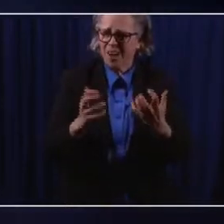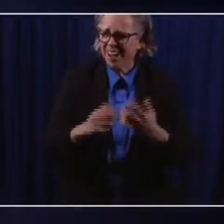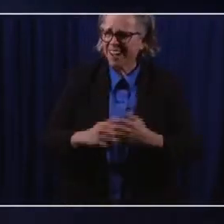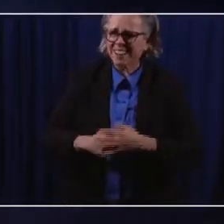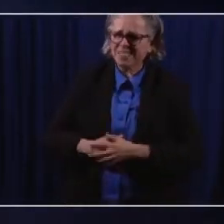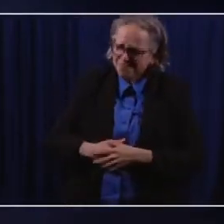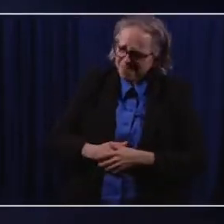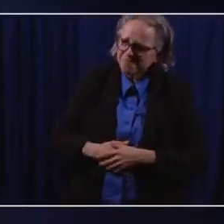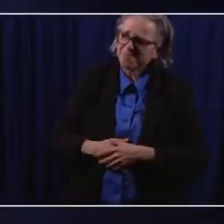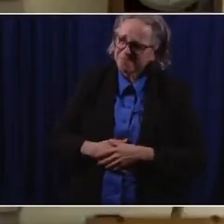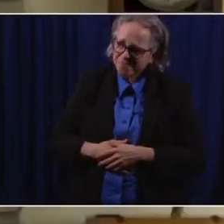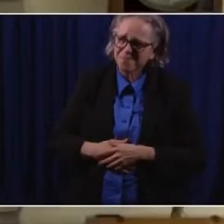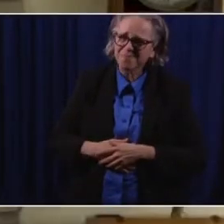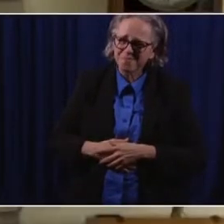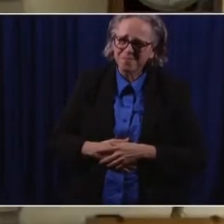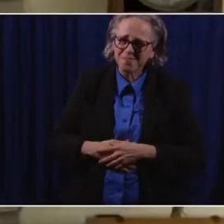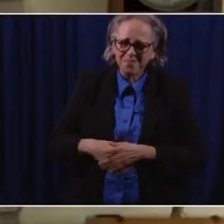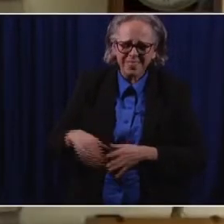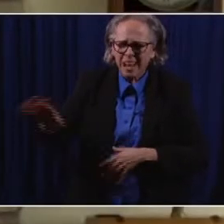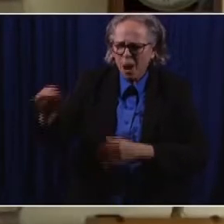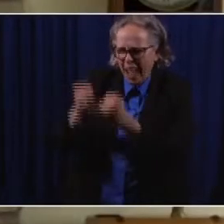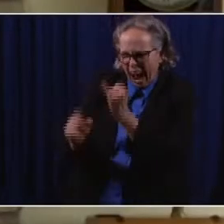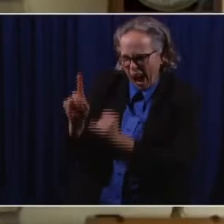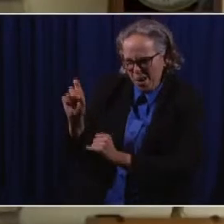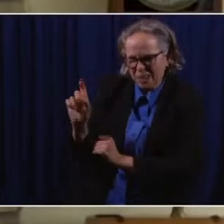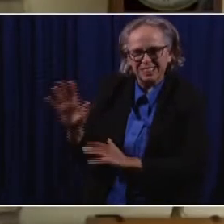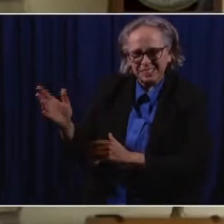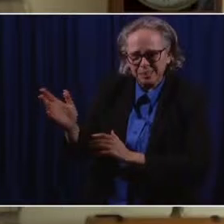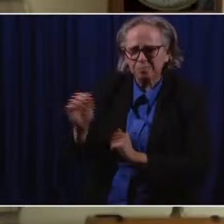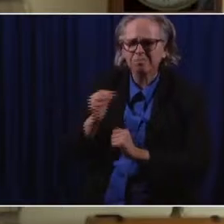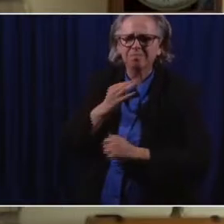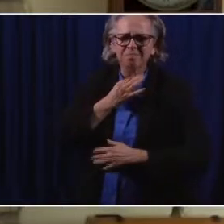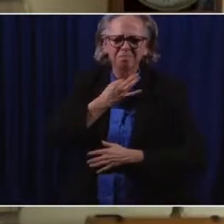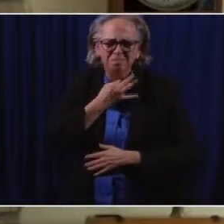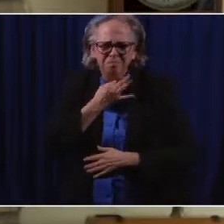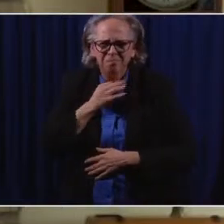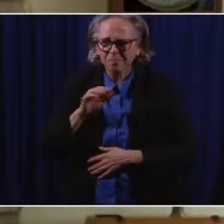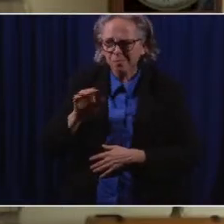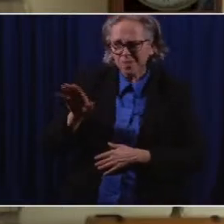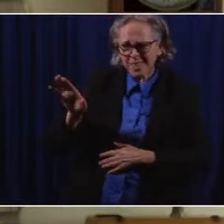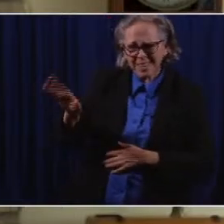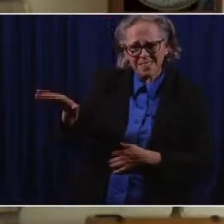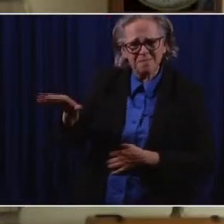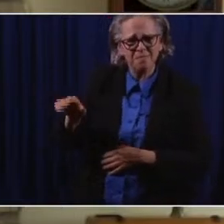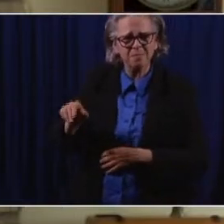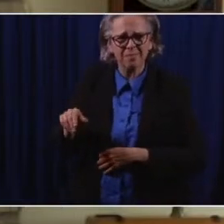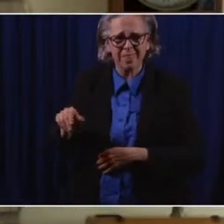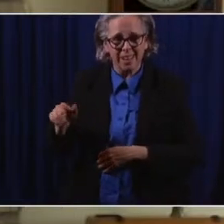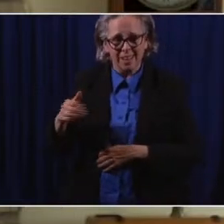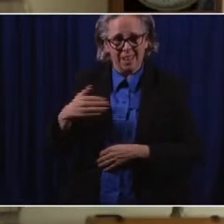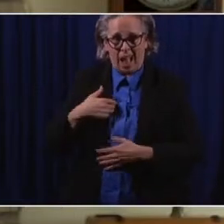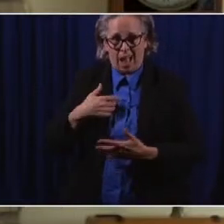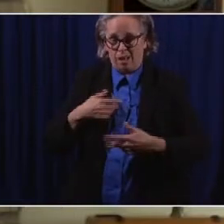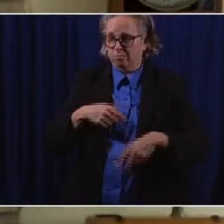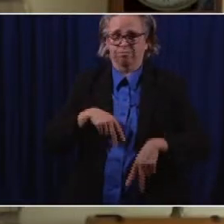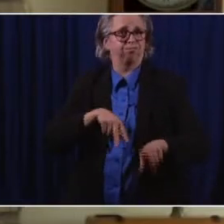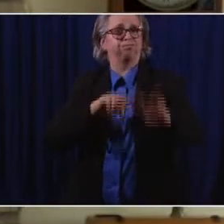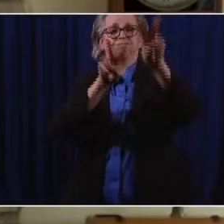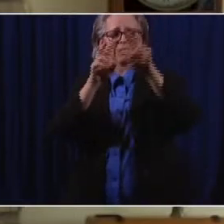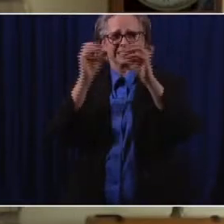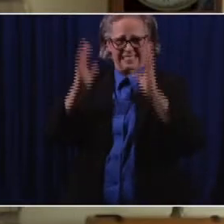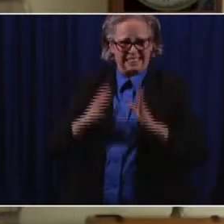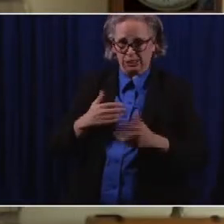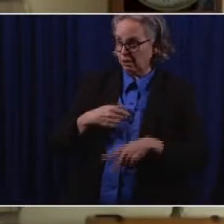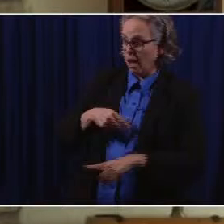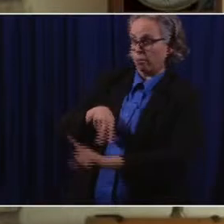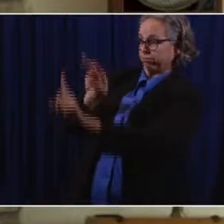building. Anthony, one last question. Can you I admire teachers very much and admire you.